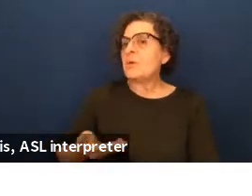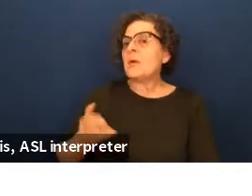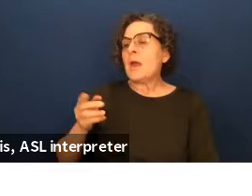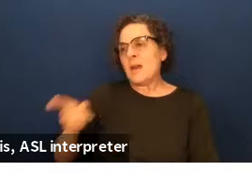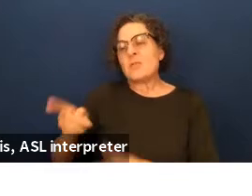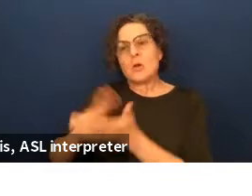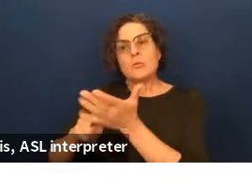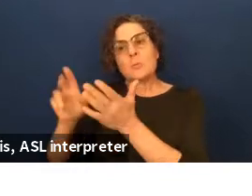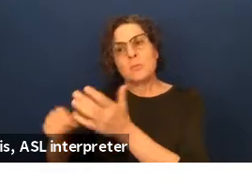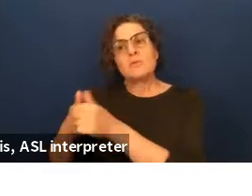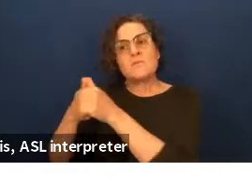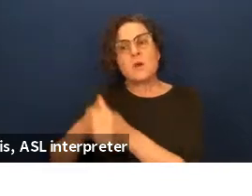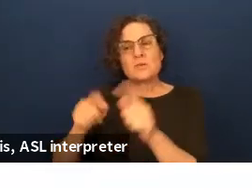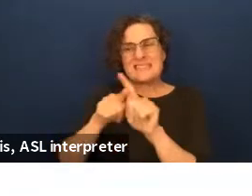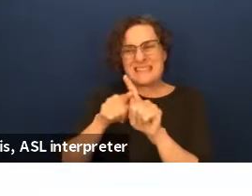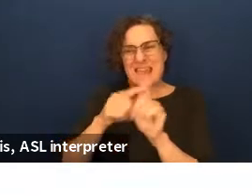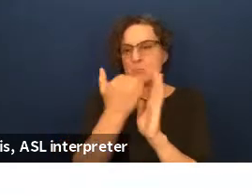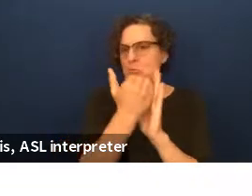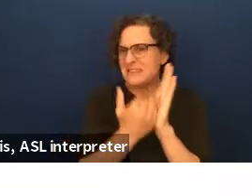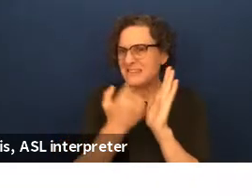the same procedure.